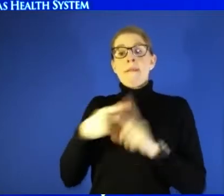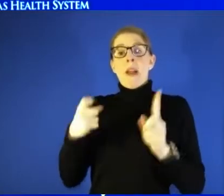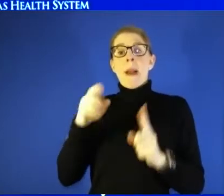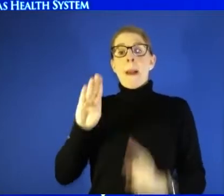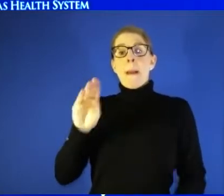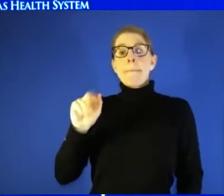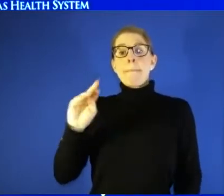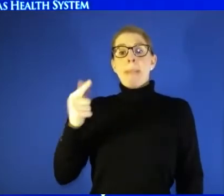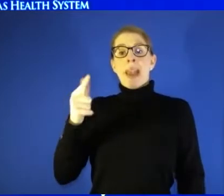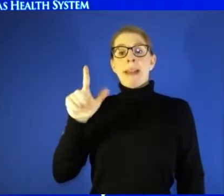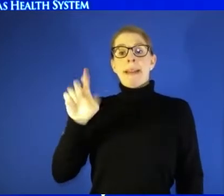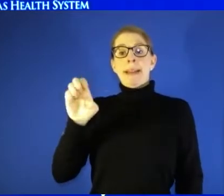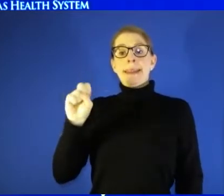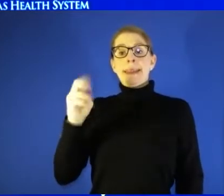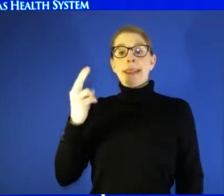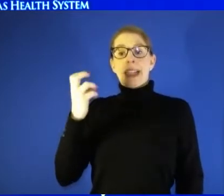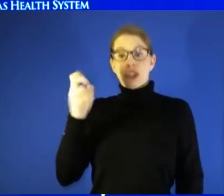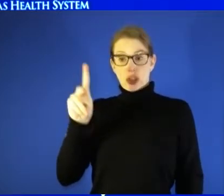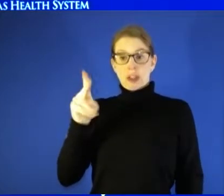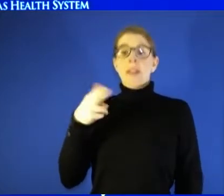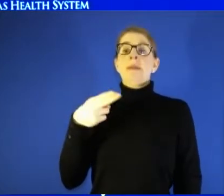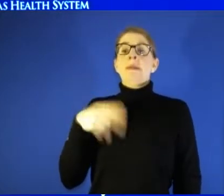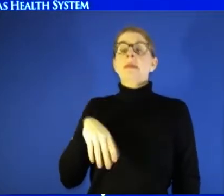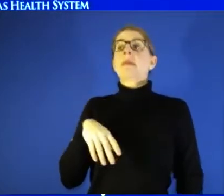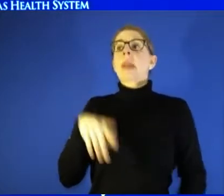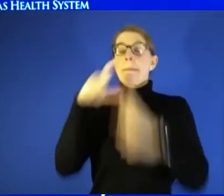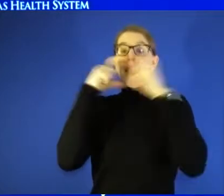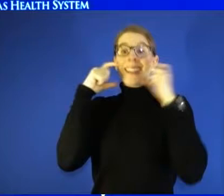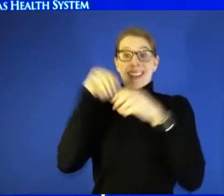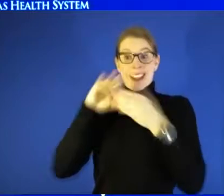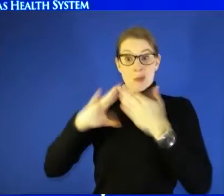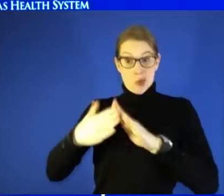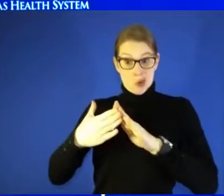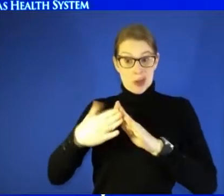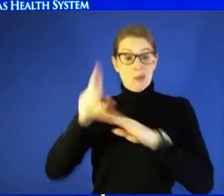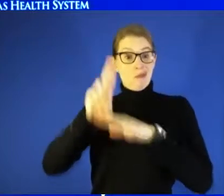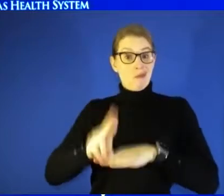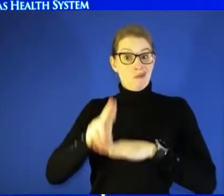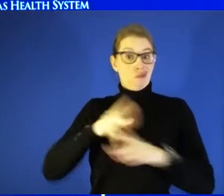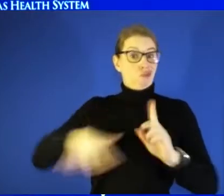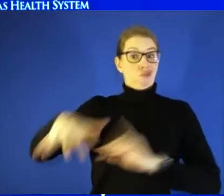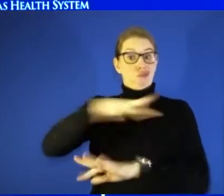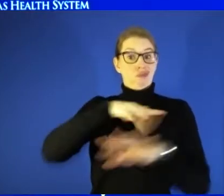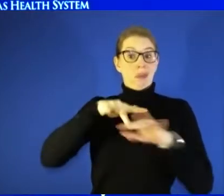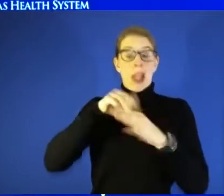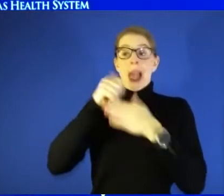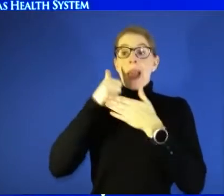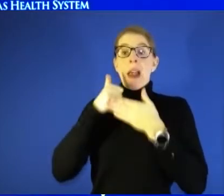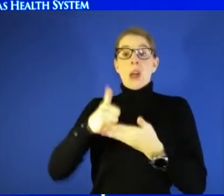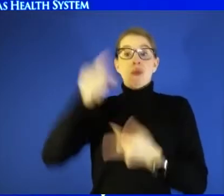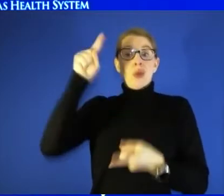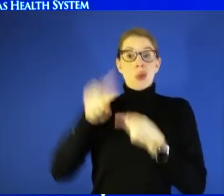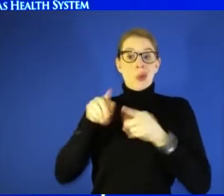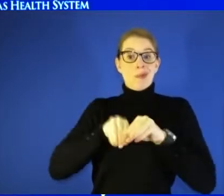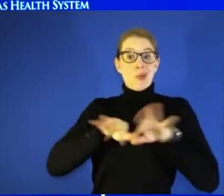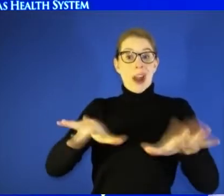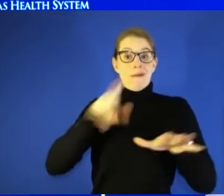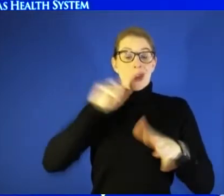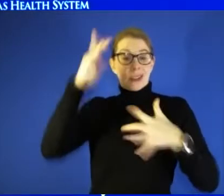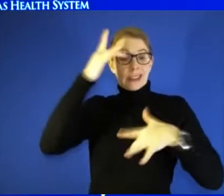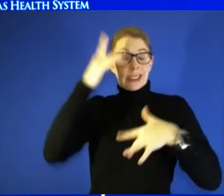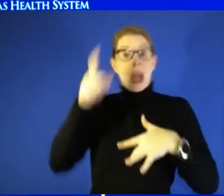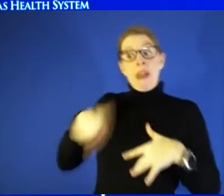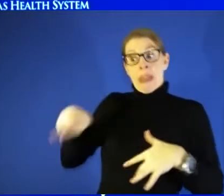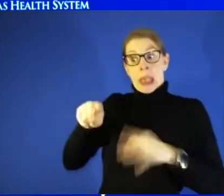actually proved that masking in communities does work to reduce the spread of disease. We know that they had said